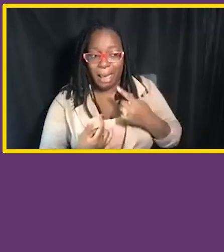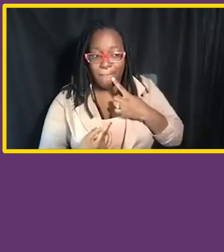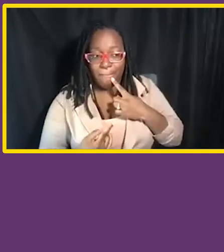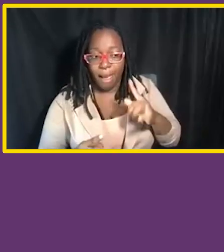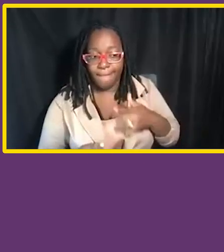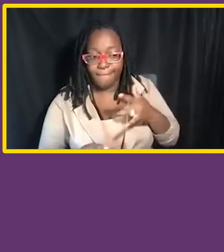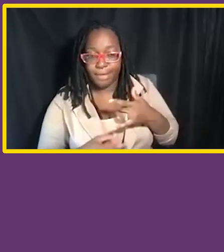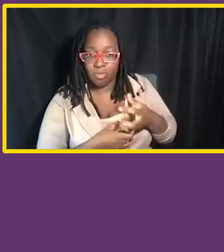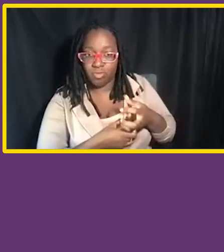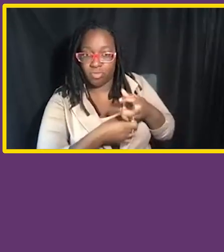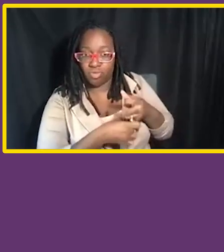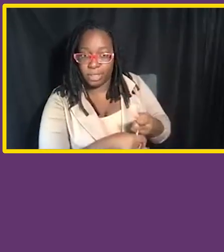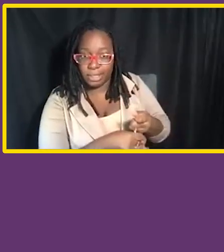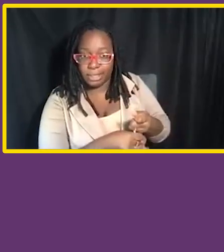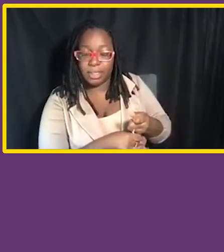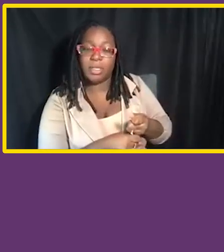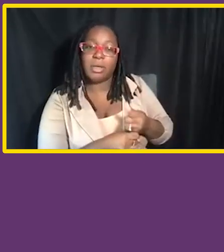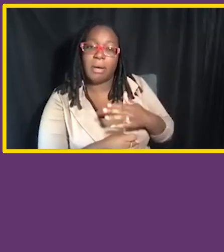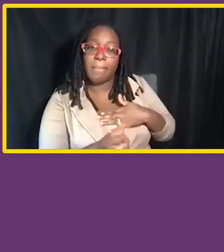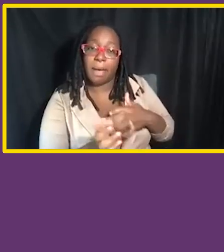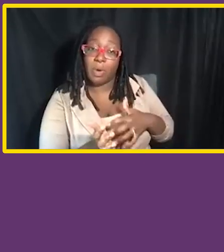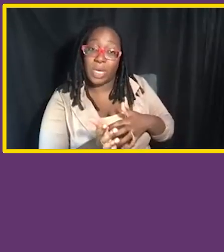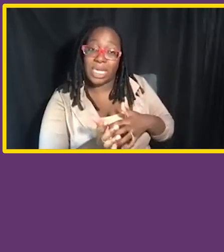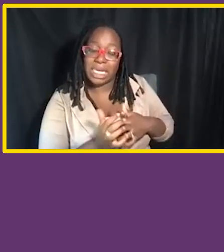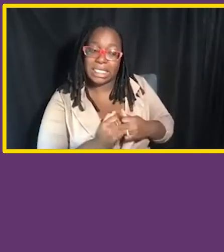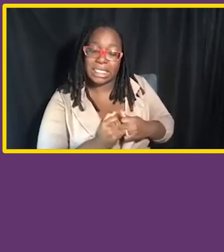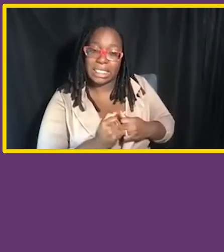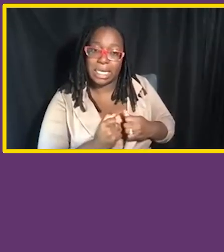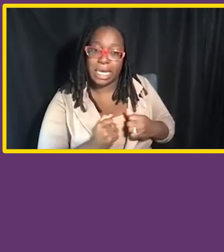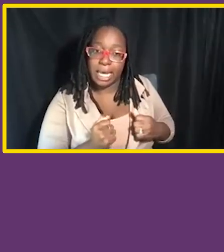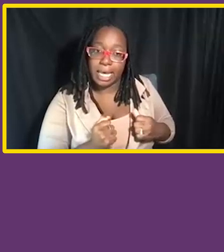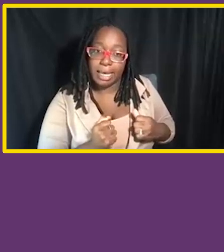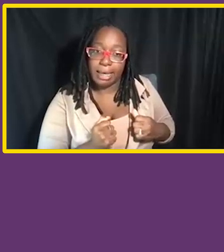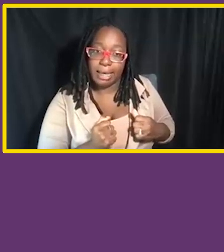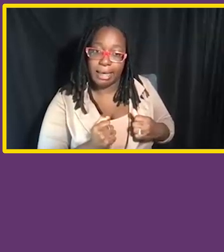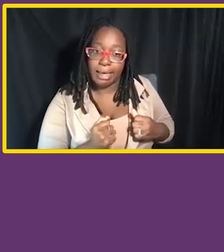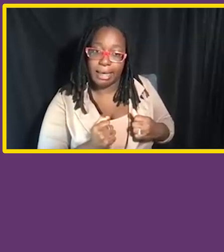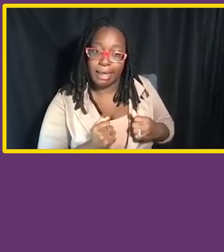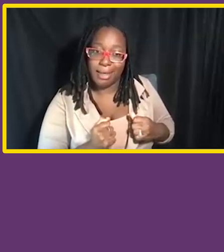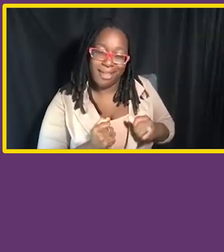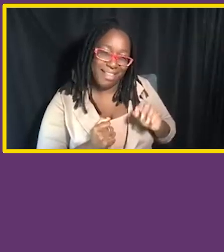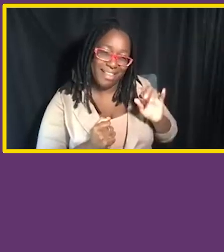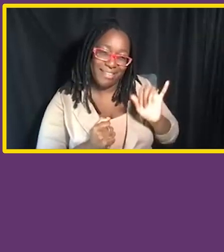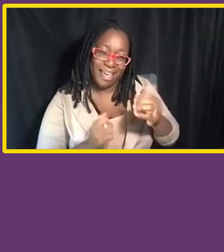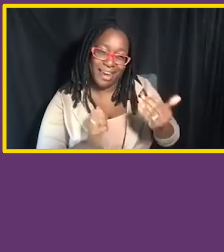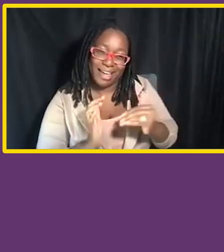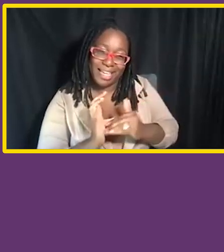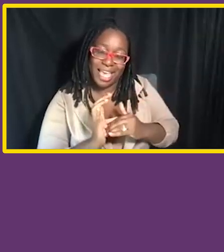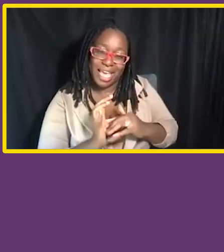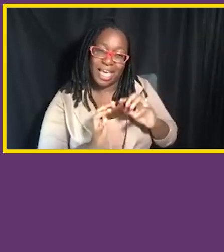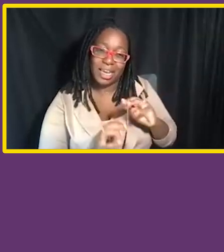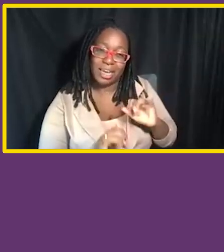to show my weakness, right? That's the misogynoir that leads to Black